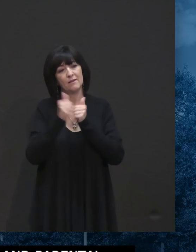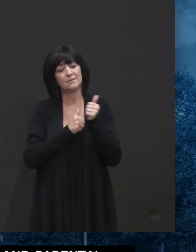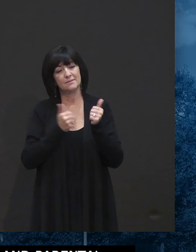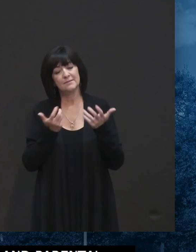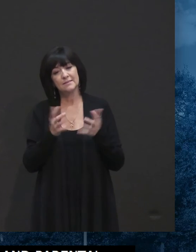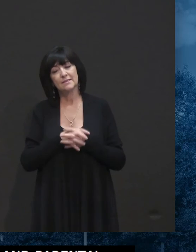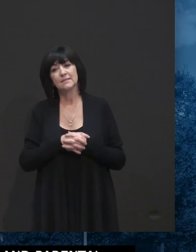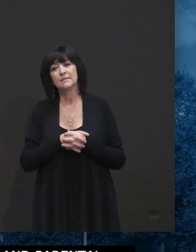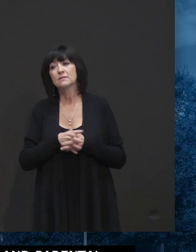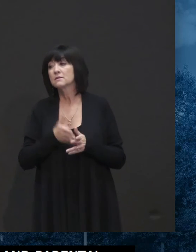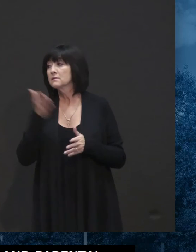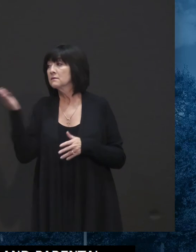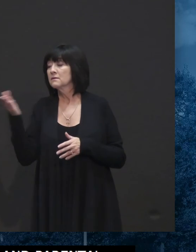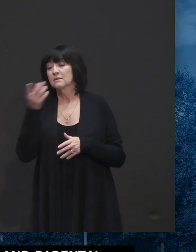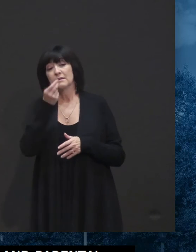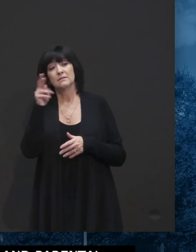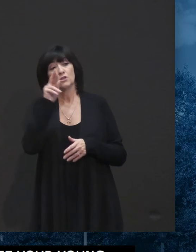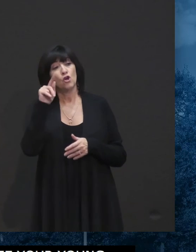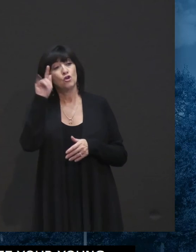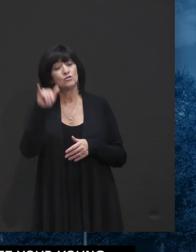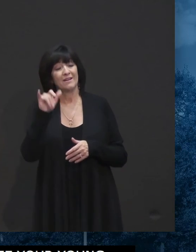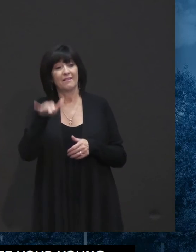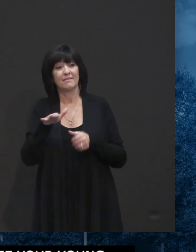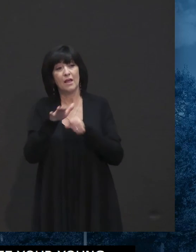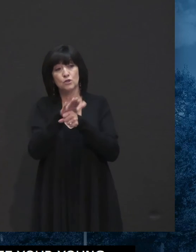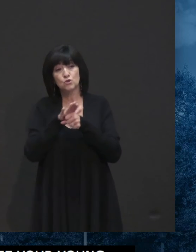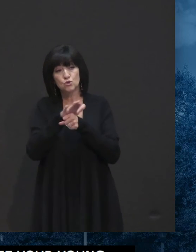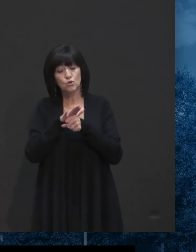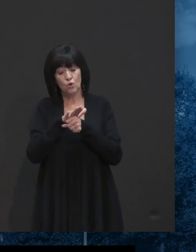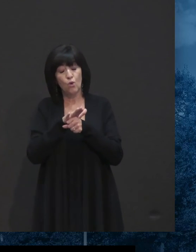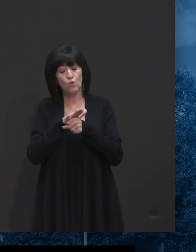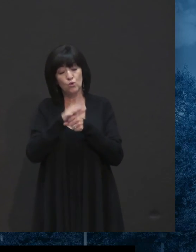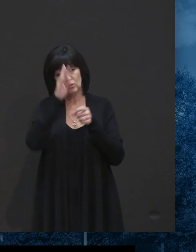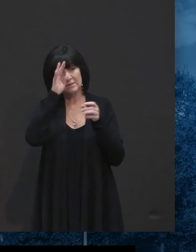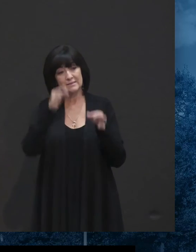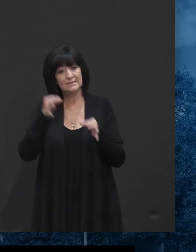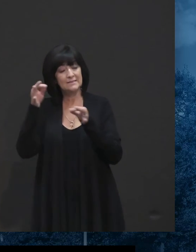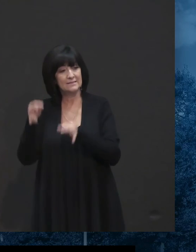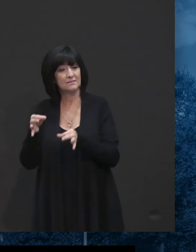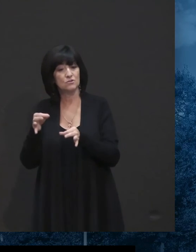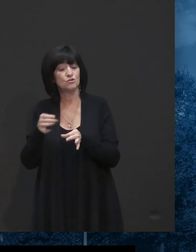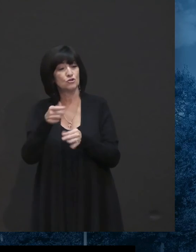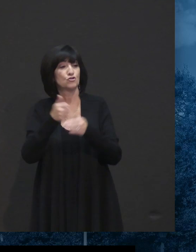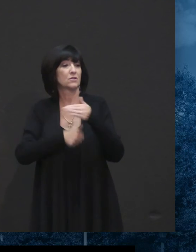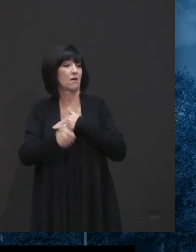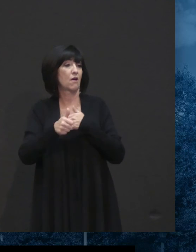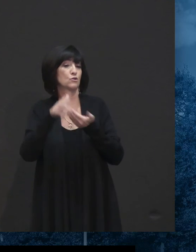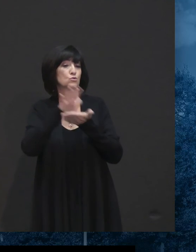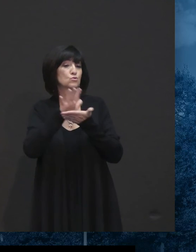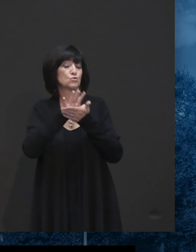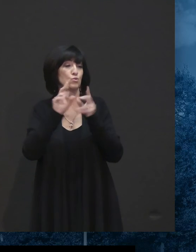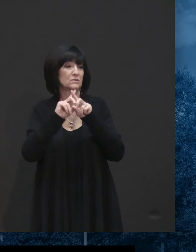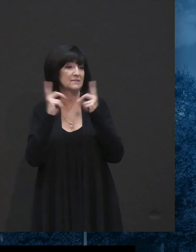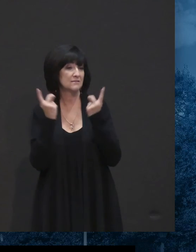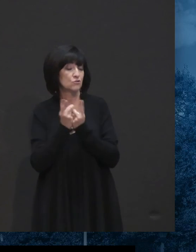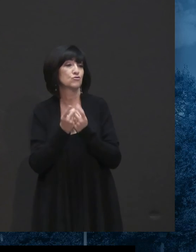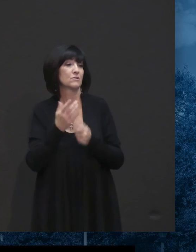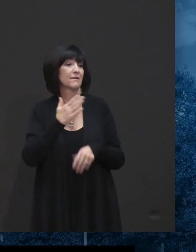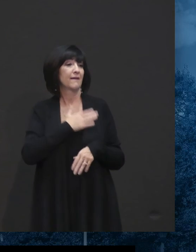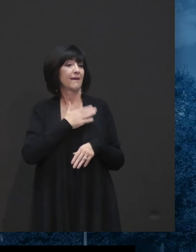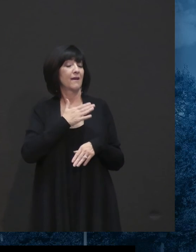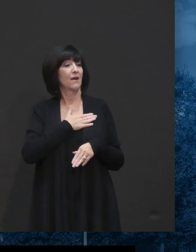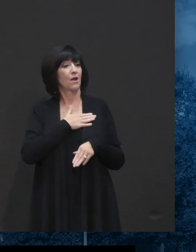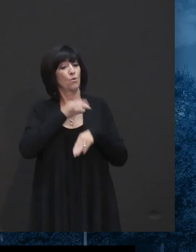Yeah, I mean, these are local decisions made by the districts or the schools themselves. Our guidance does, we do have very specific